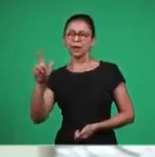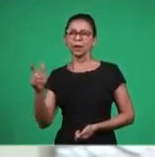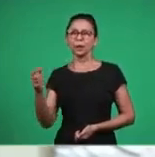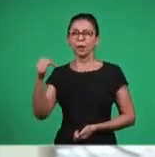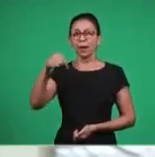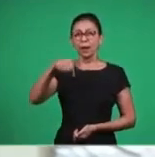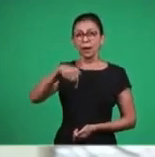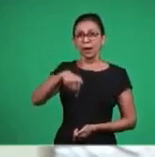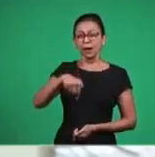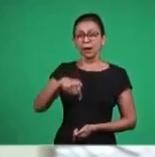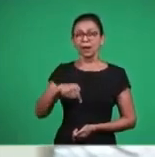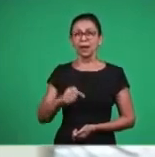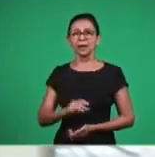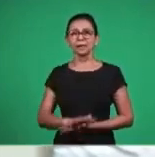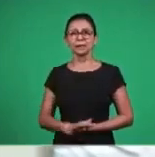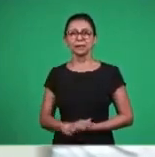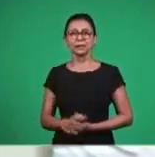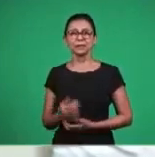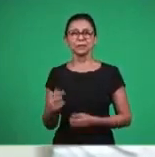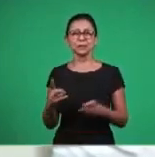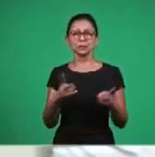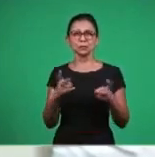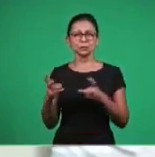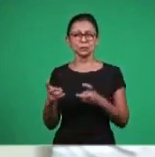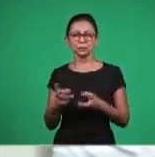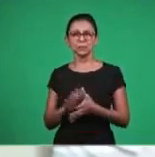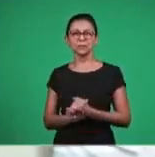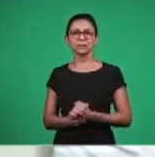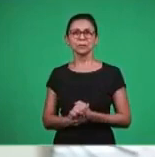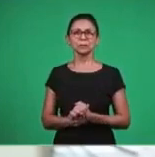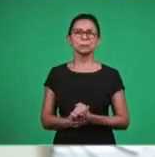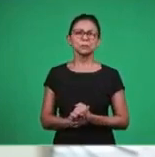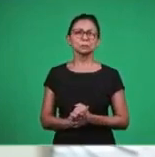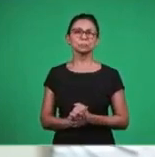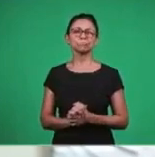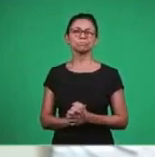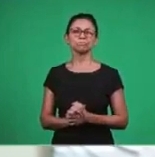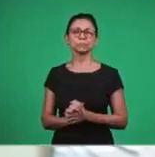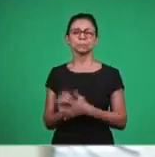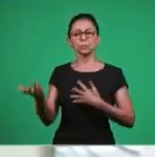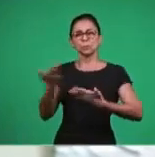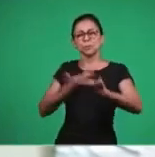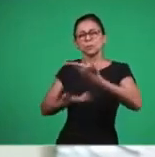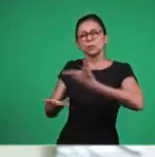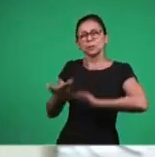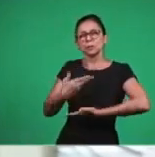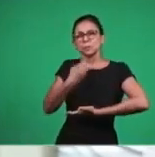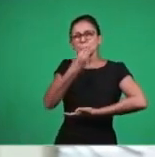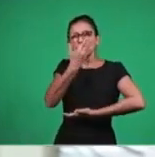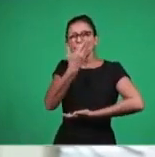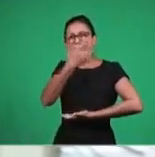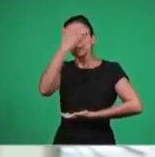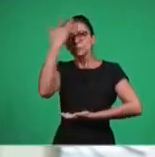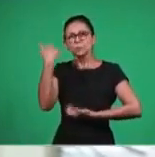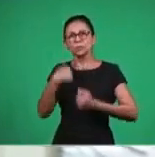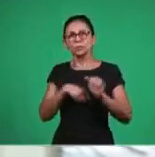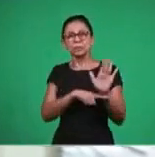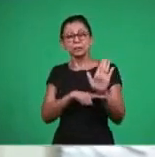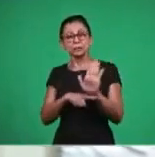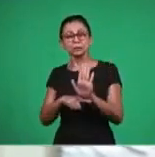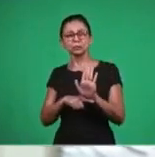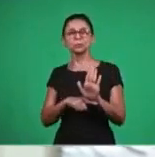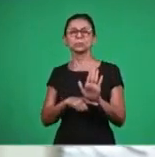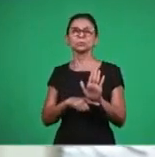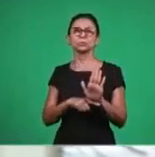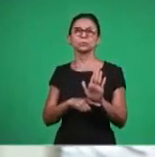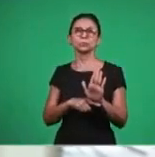The climate that is formed here is very good of comprehension and helping one another. The